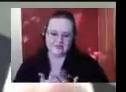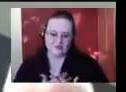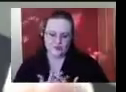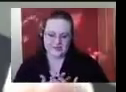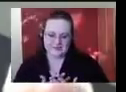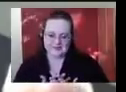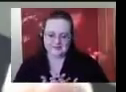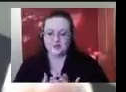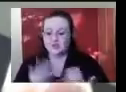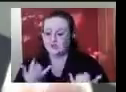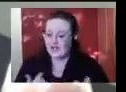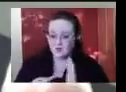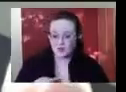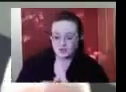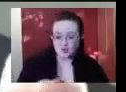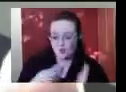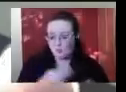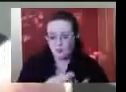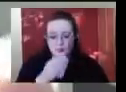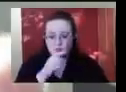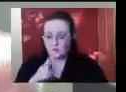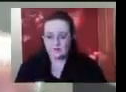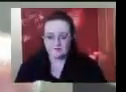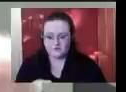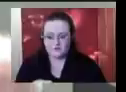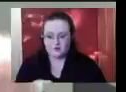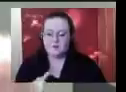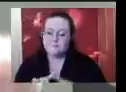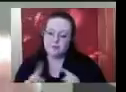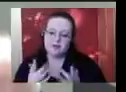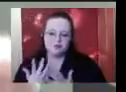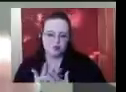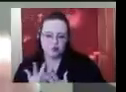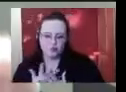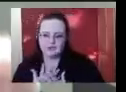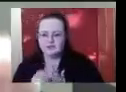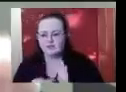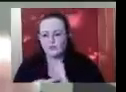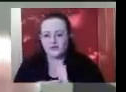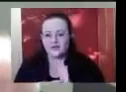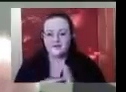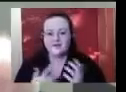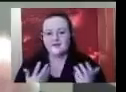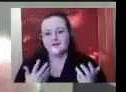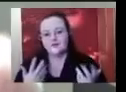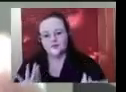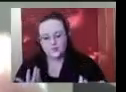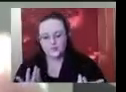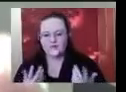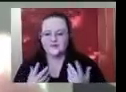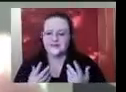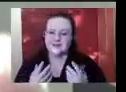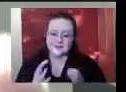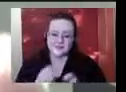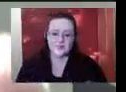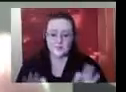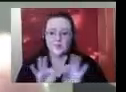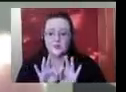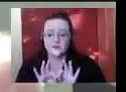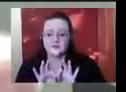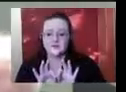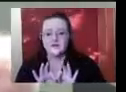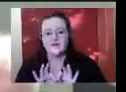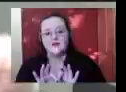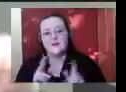this time. However, screening is one of the many measures in place, and how well these measures work depends on how well